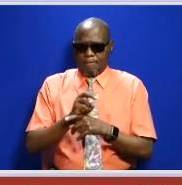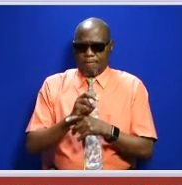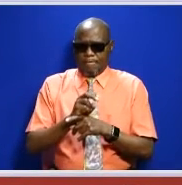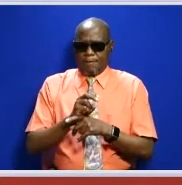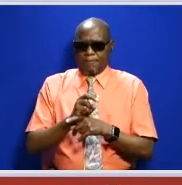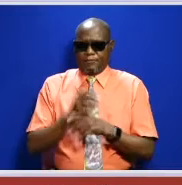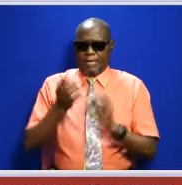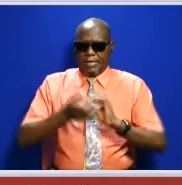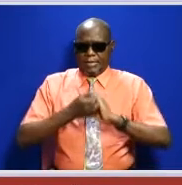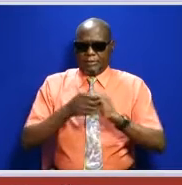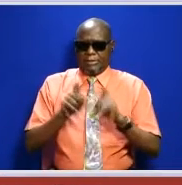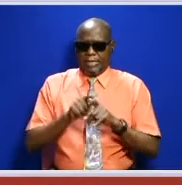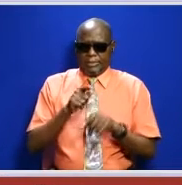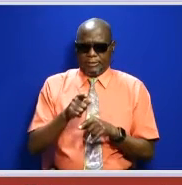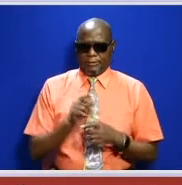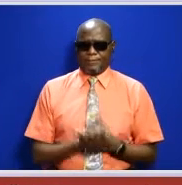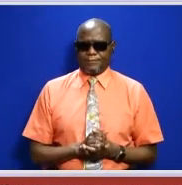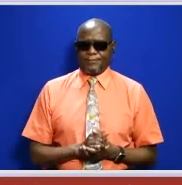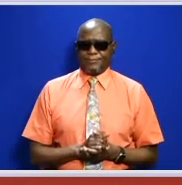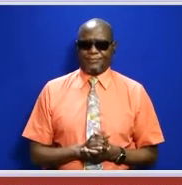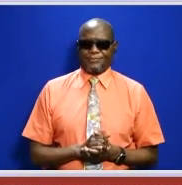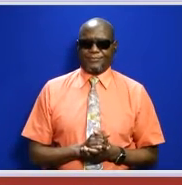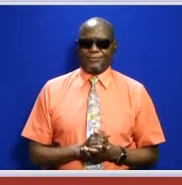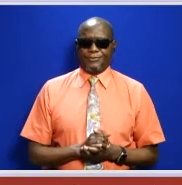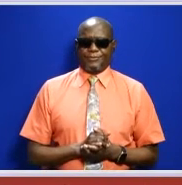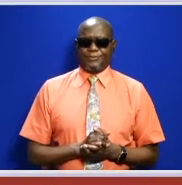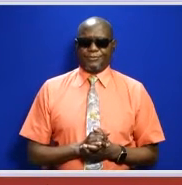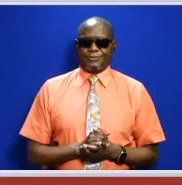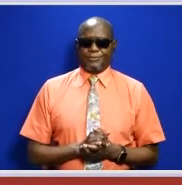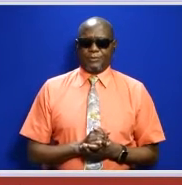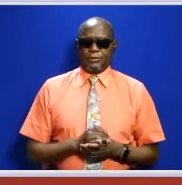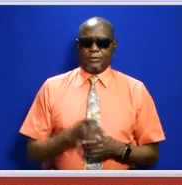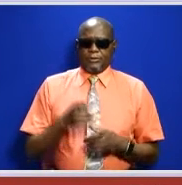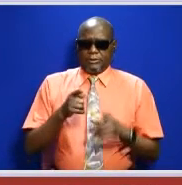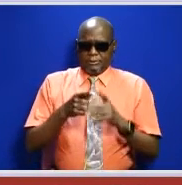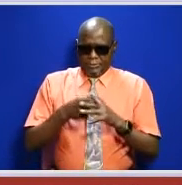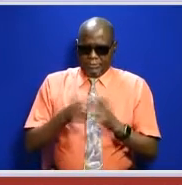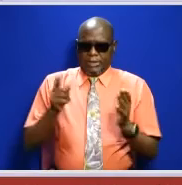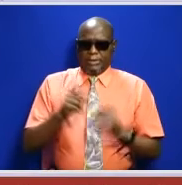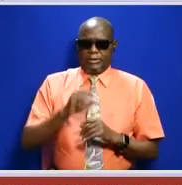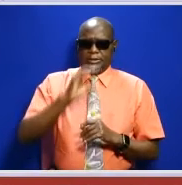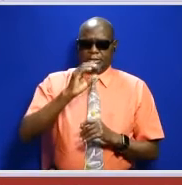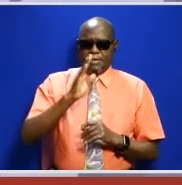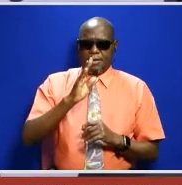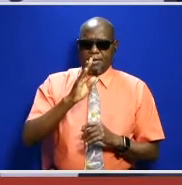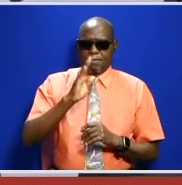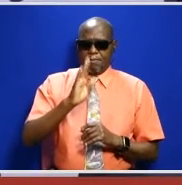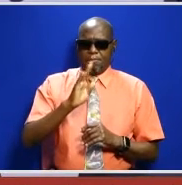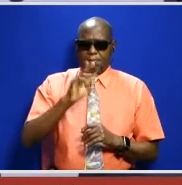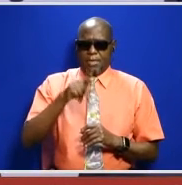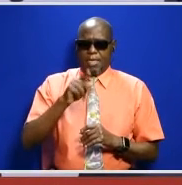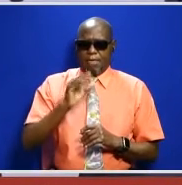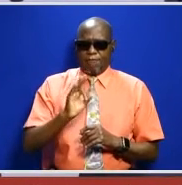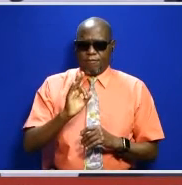an engagement like this. At groundbreaking of the CPF, we had a joke, you know, CPF had said